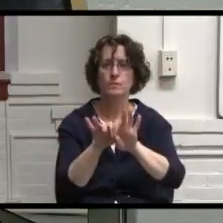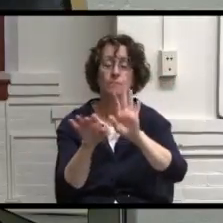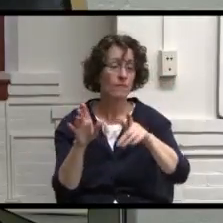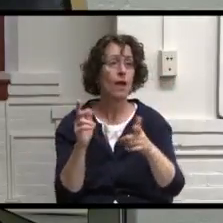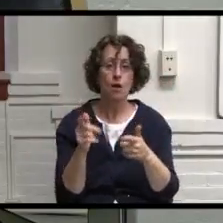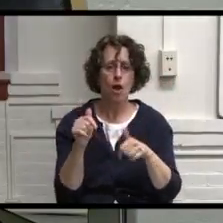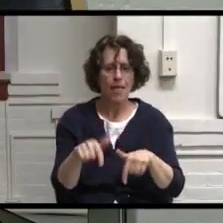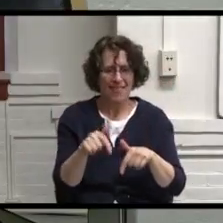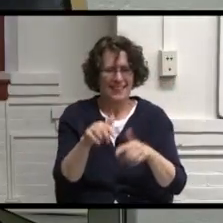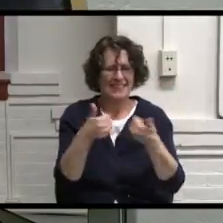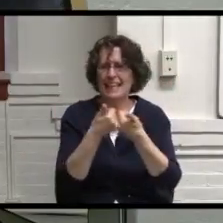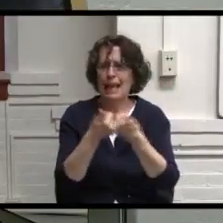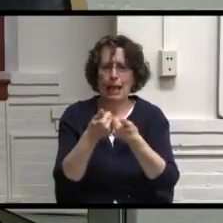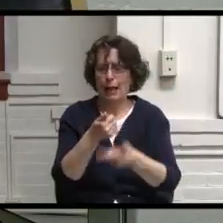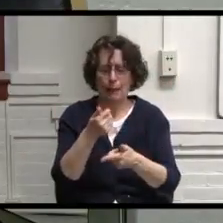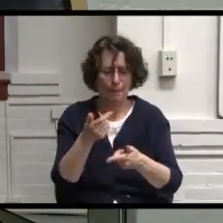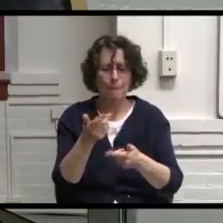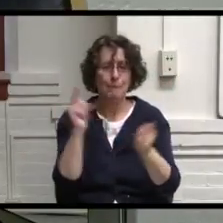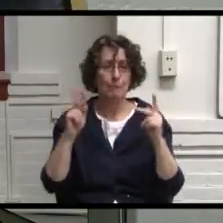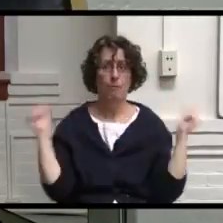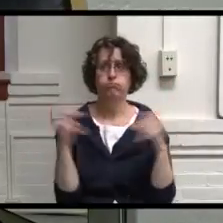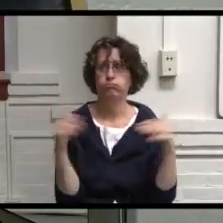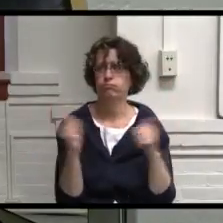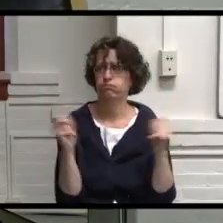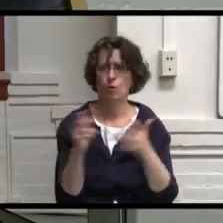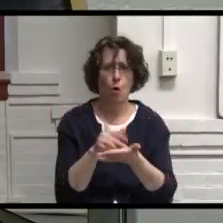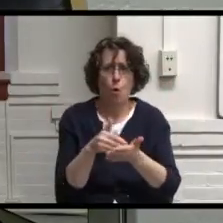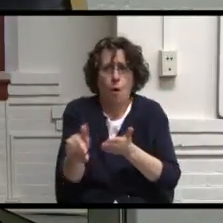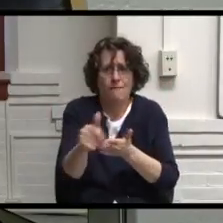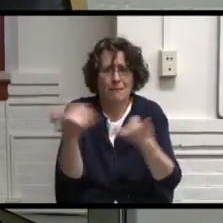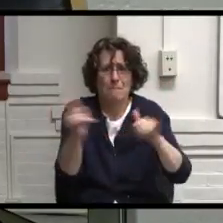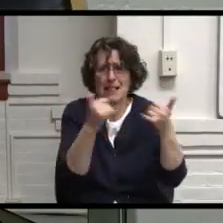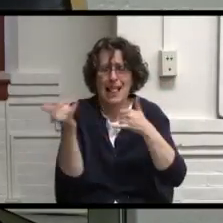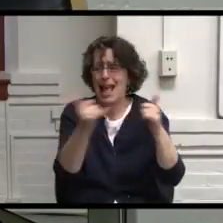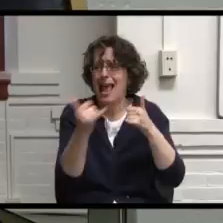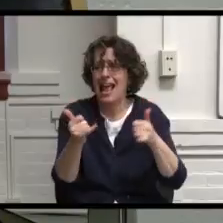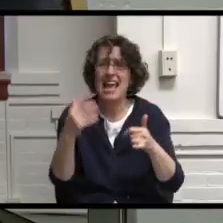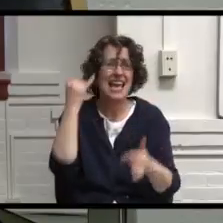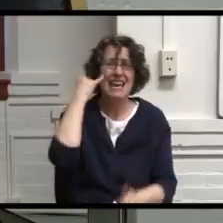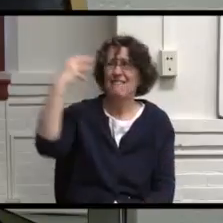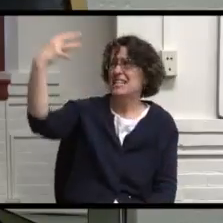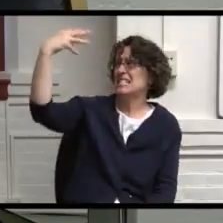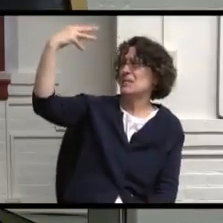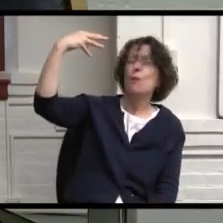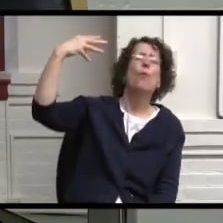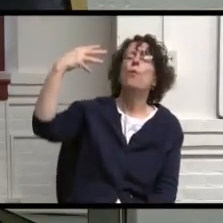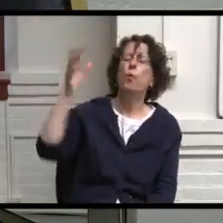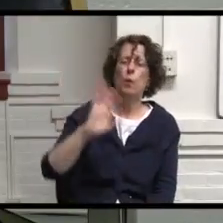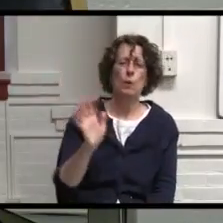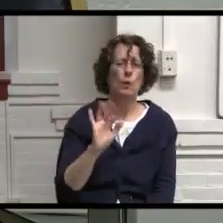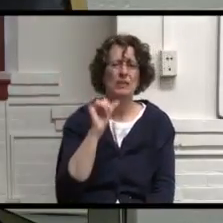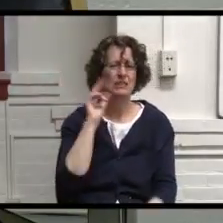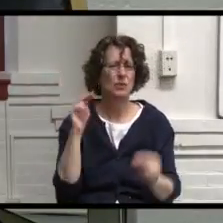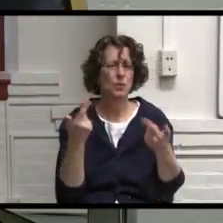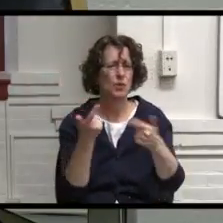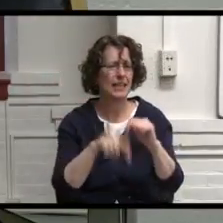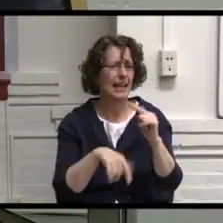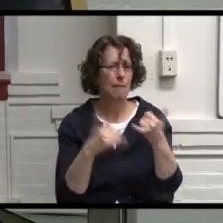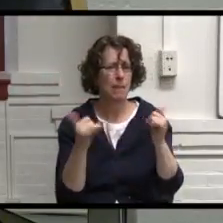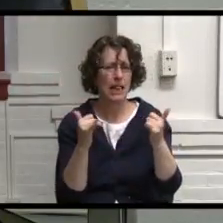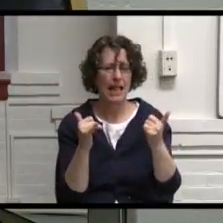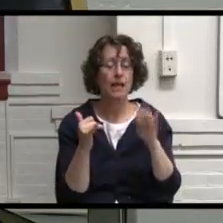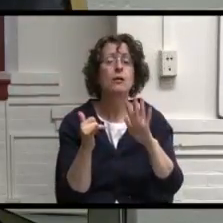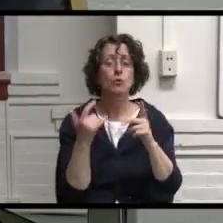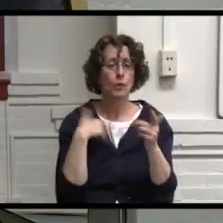days a week. And they're right at that prime time when the sun's coming through with a glare. So we did ask for these windows to be